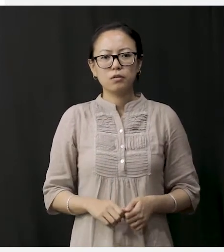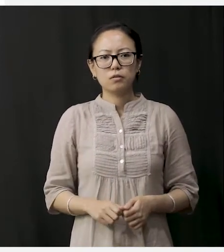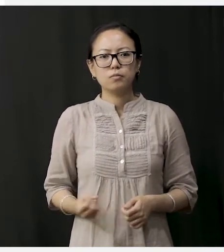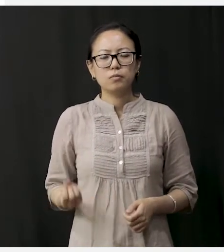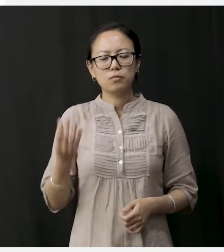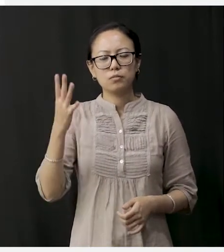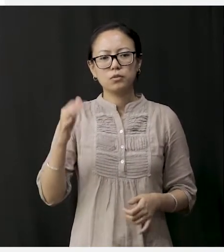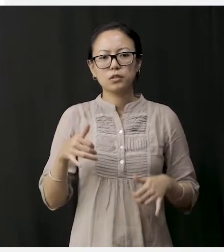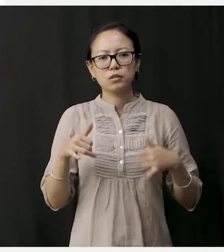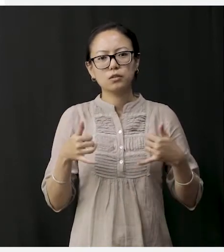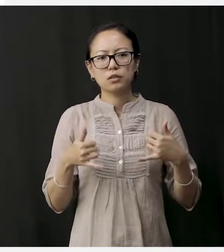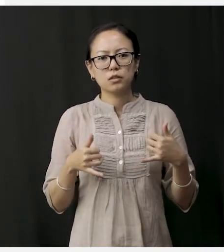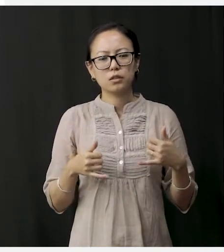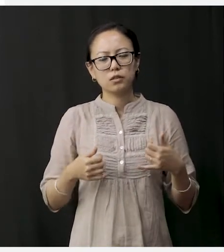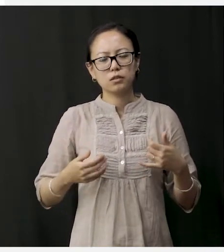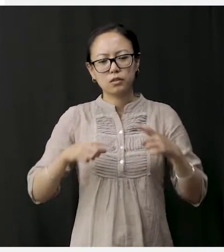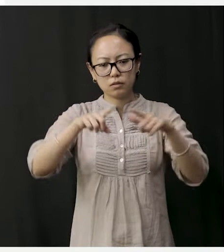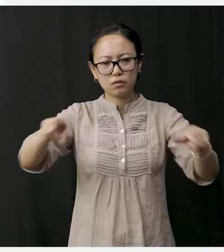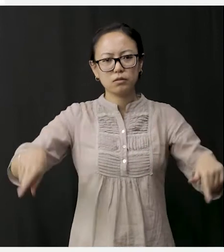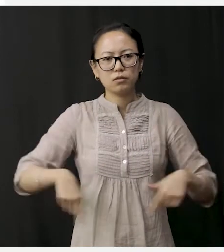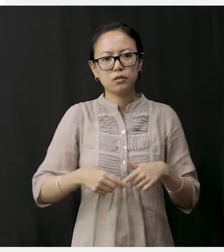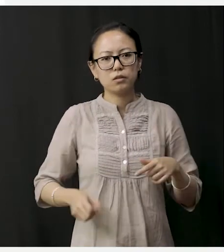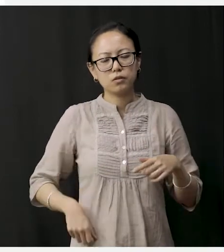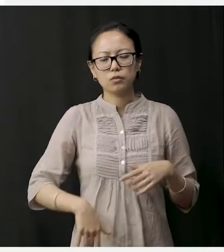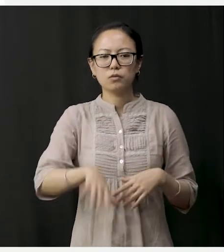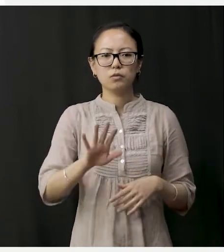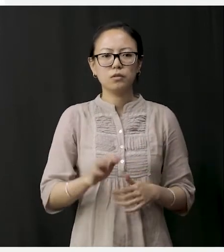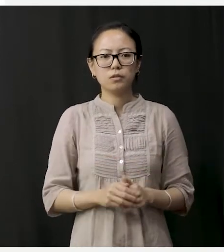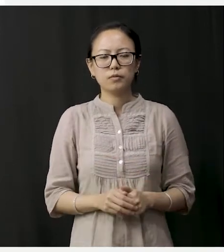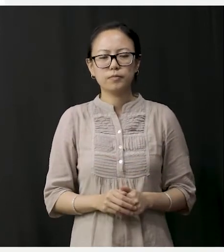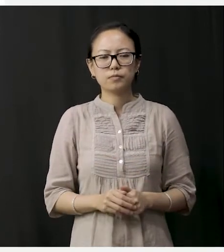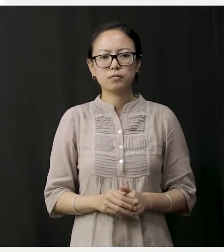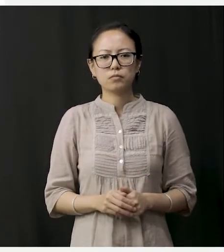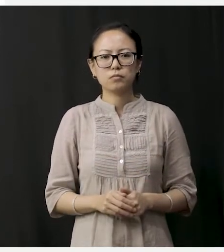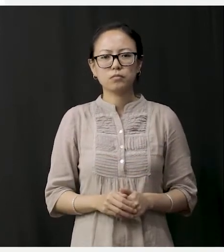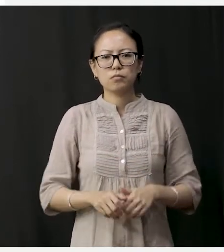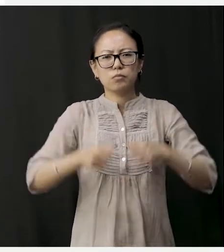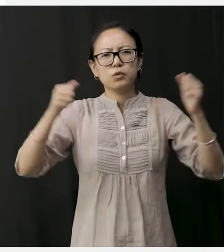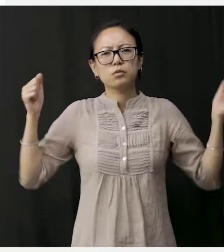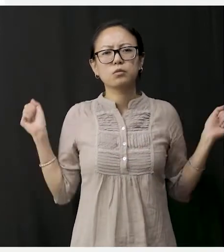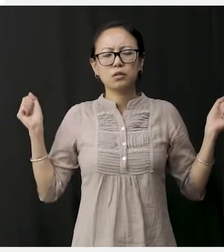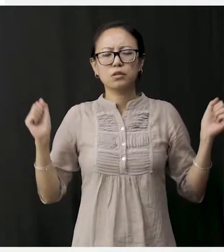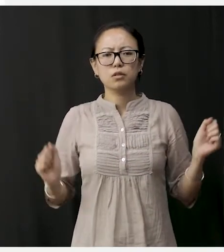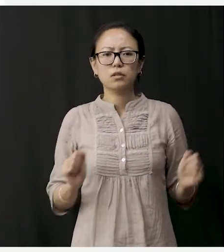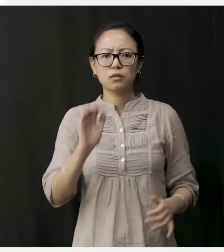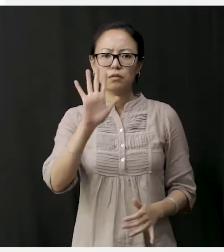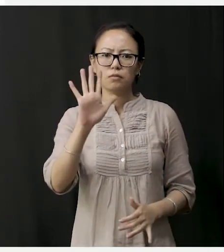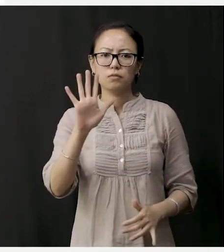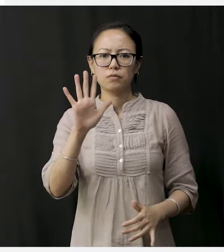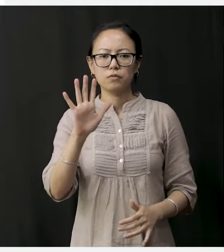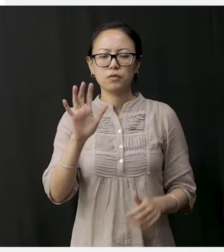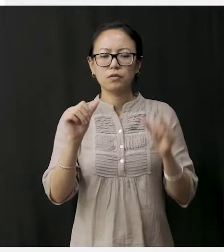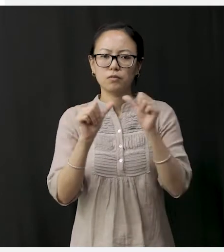day, okay? So he started from 5:30, and since he woke up so early, he was able to do so many